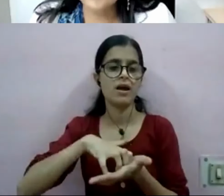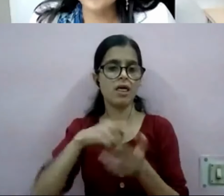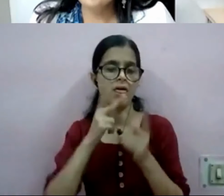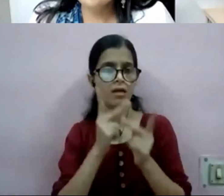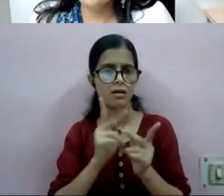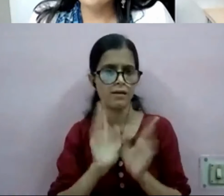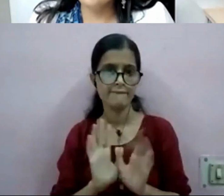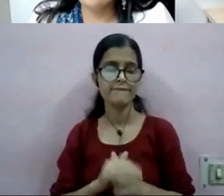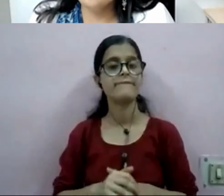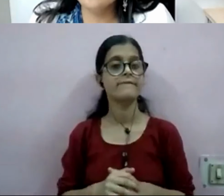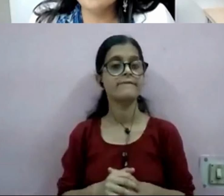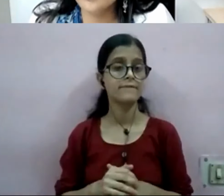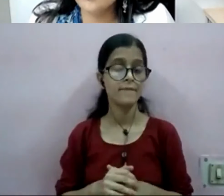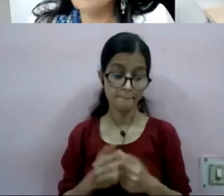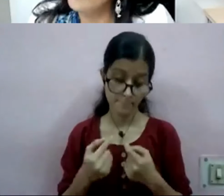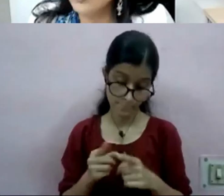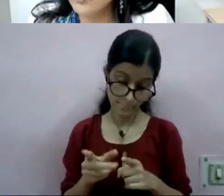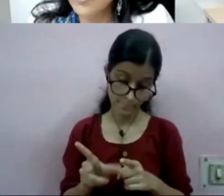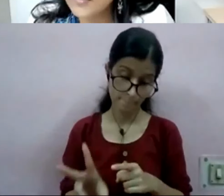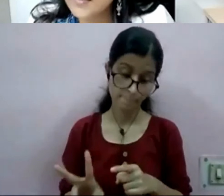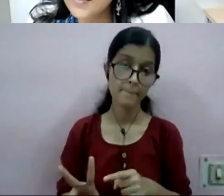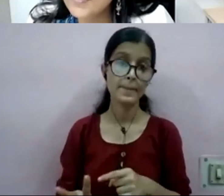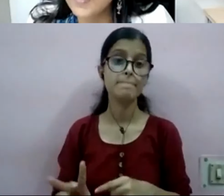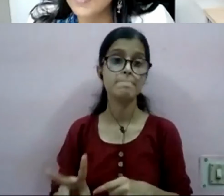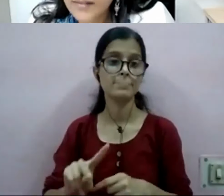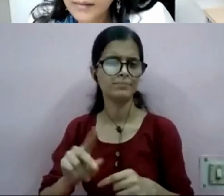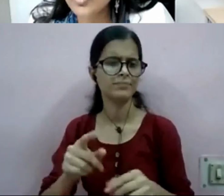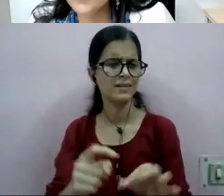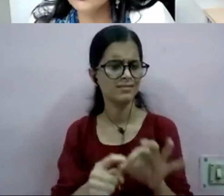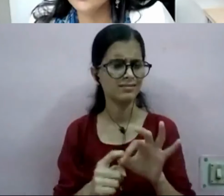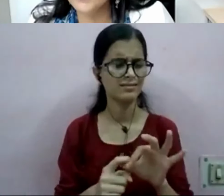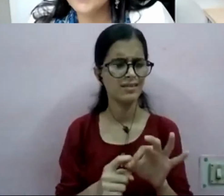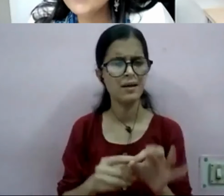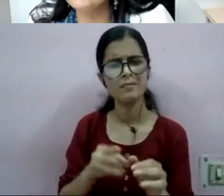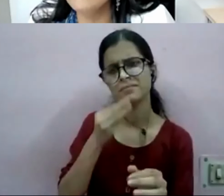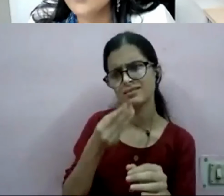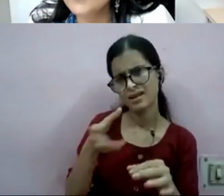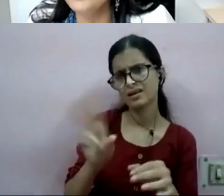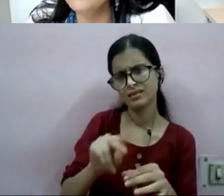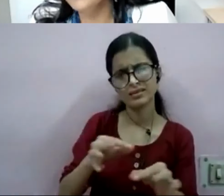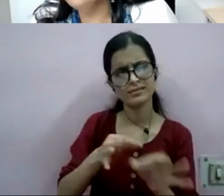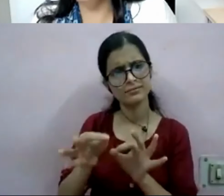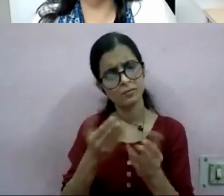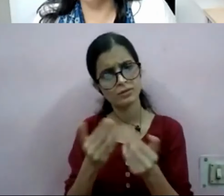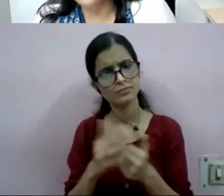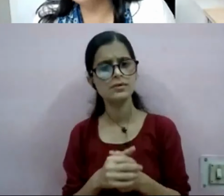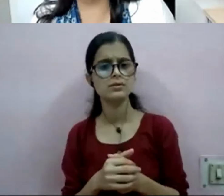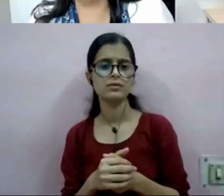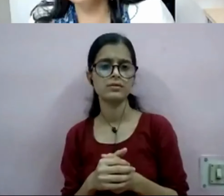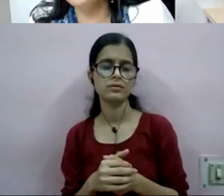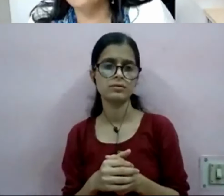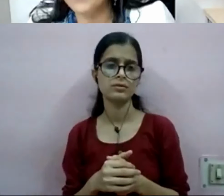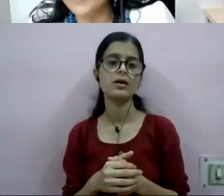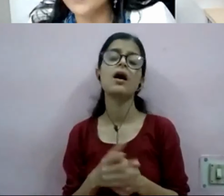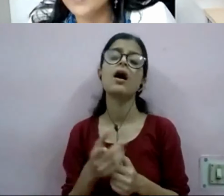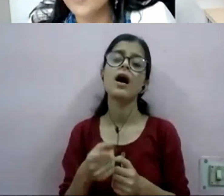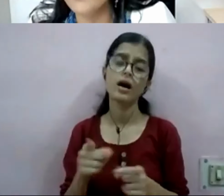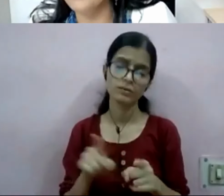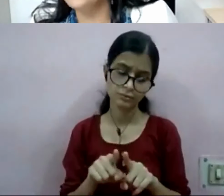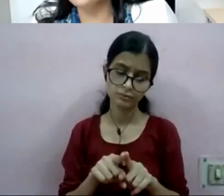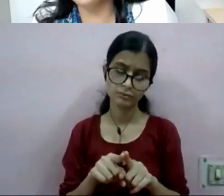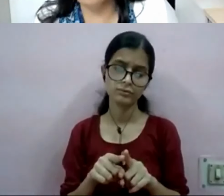But again, what you are asking is, can you elaborate on the tendency of disabled women being attracted towards